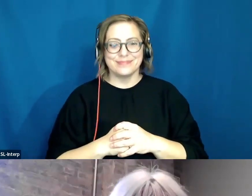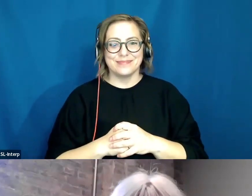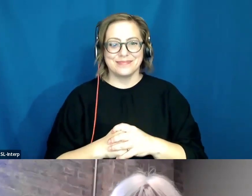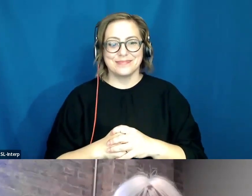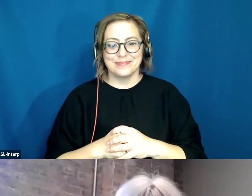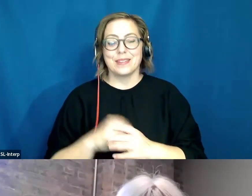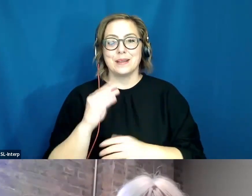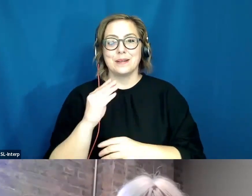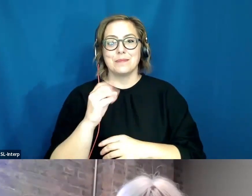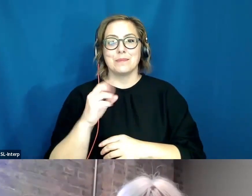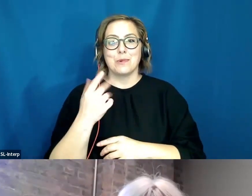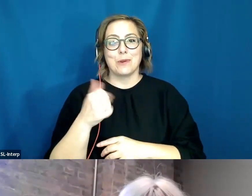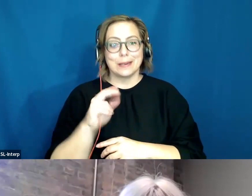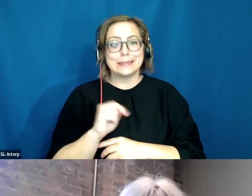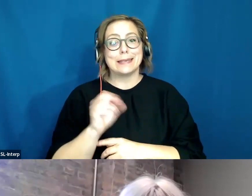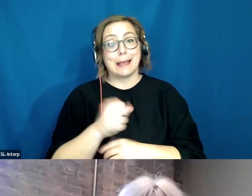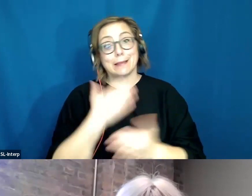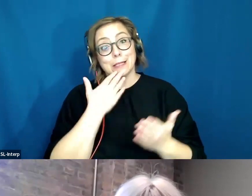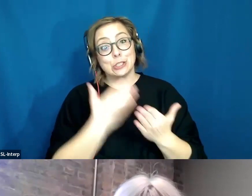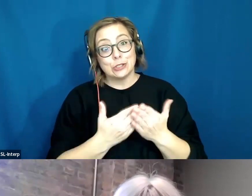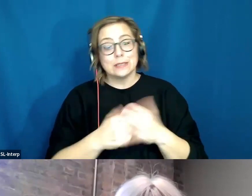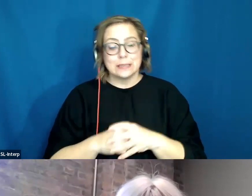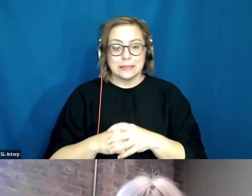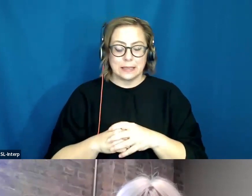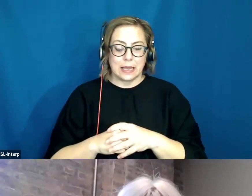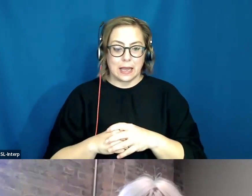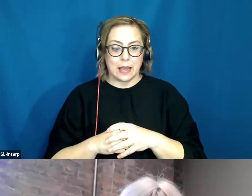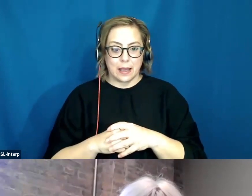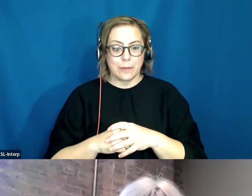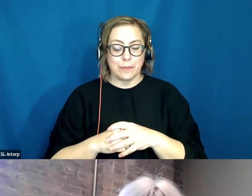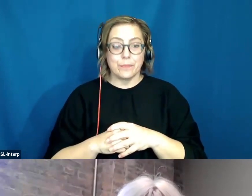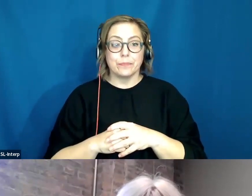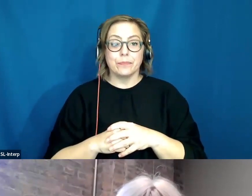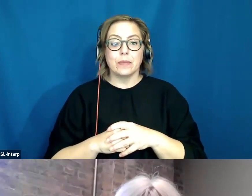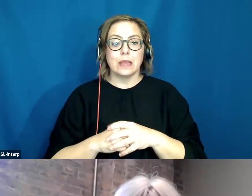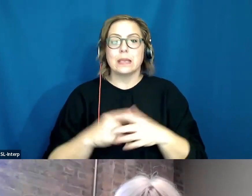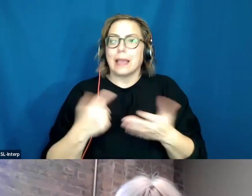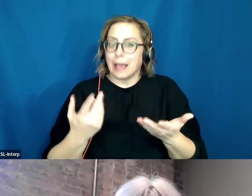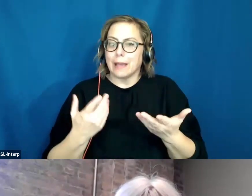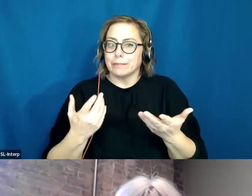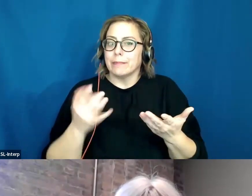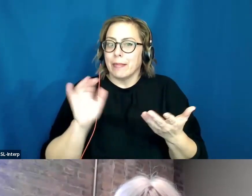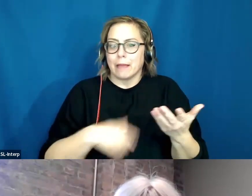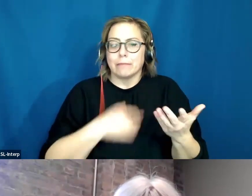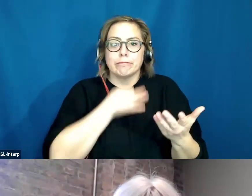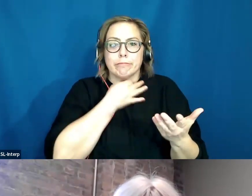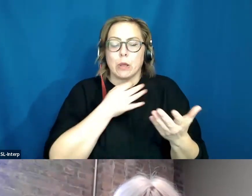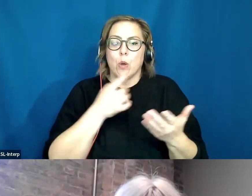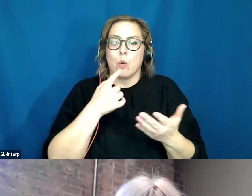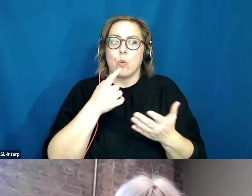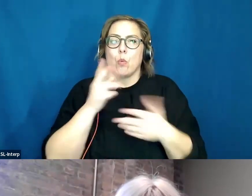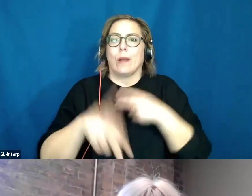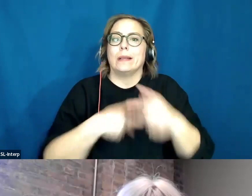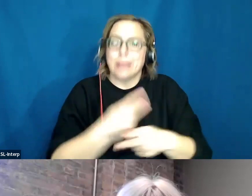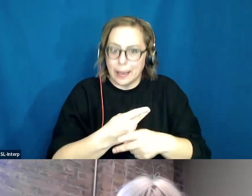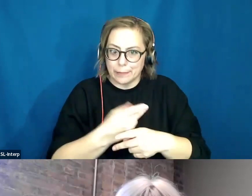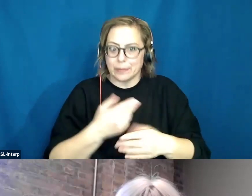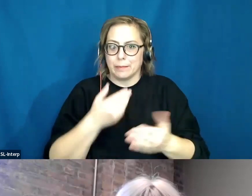That's good. Yeah, another thing was in terms of what type of things are available